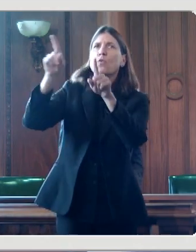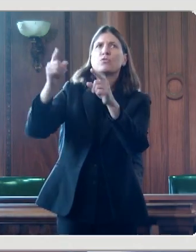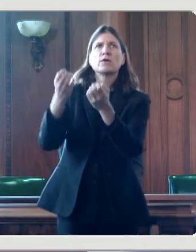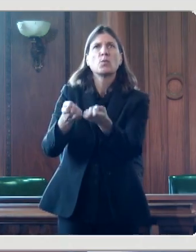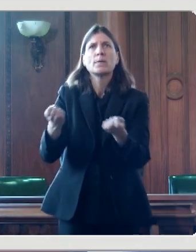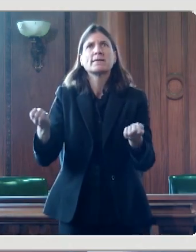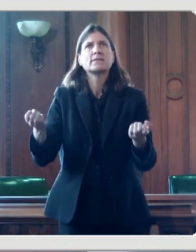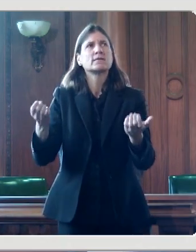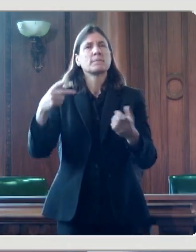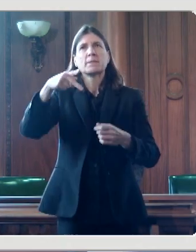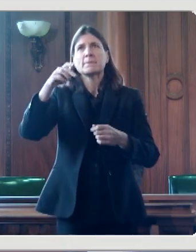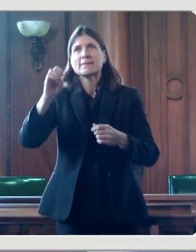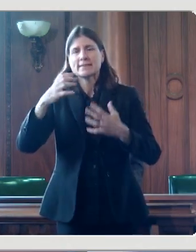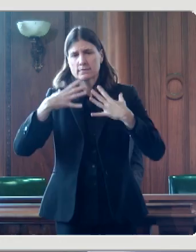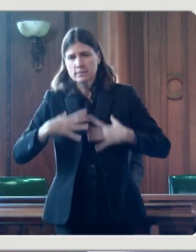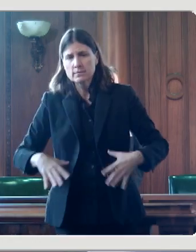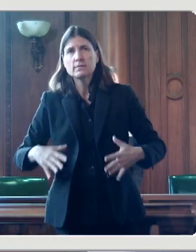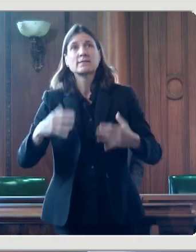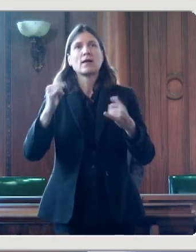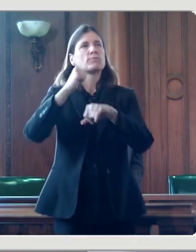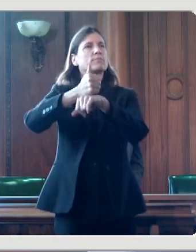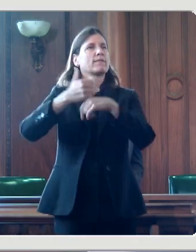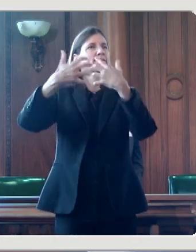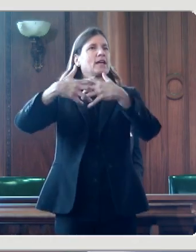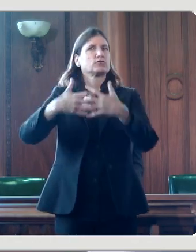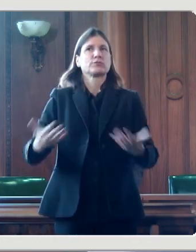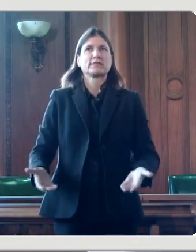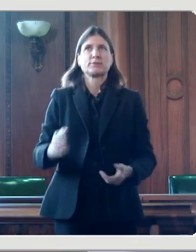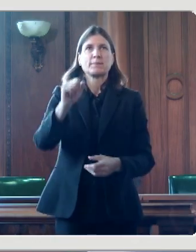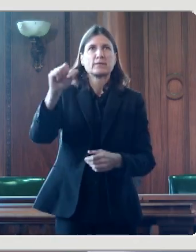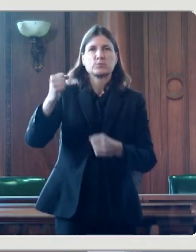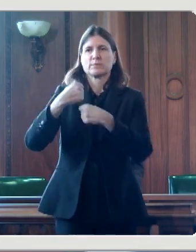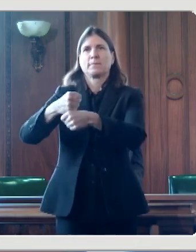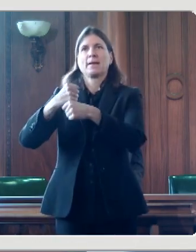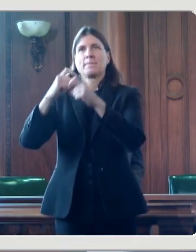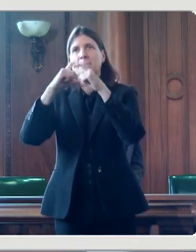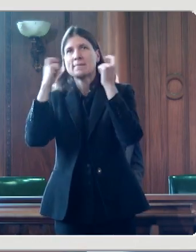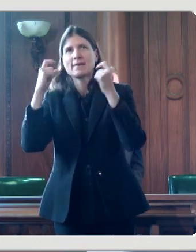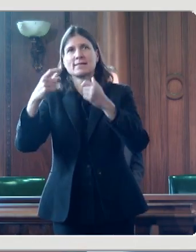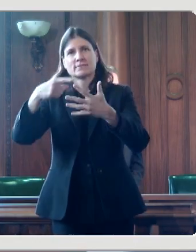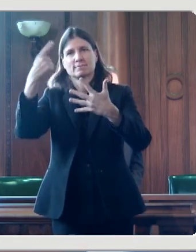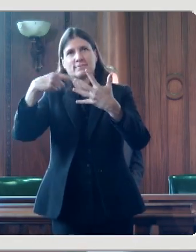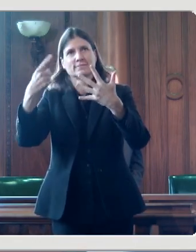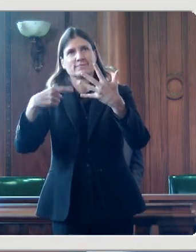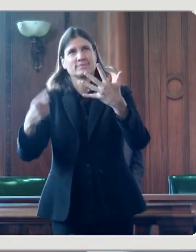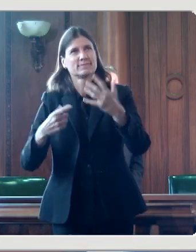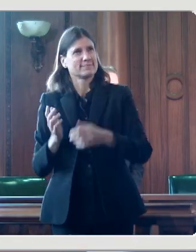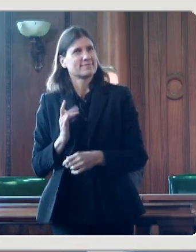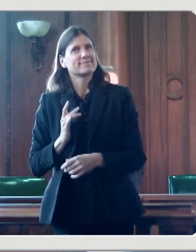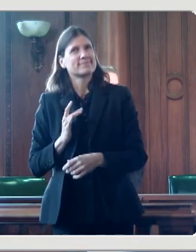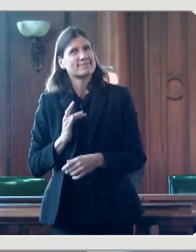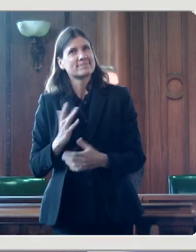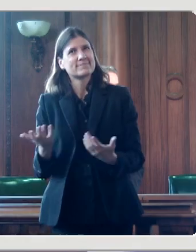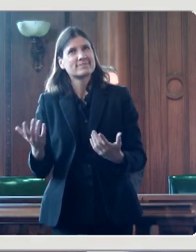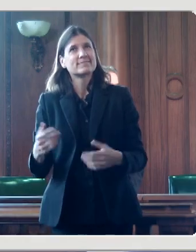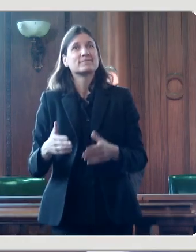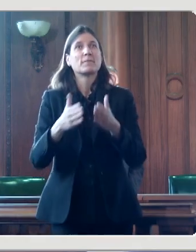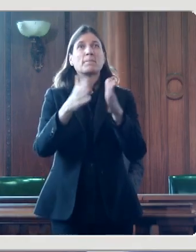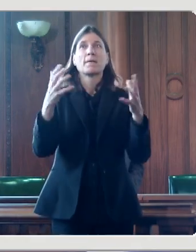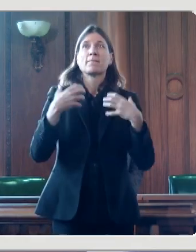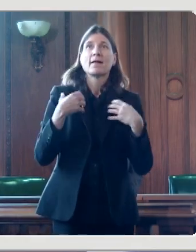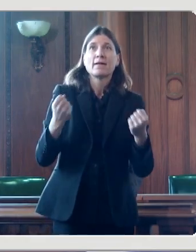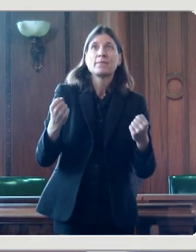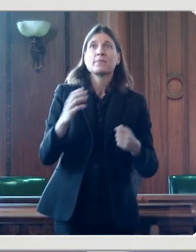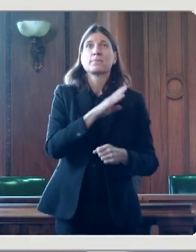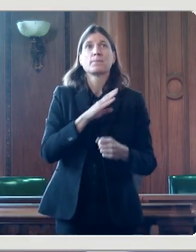had with all of our first responders and our departments of public health. We've also remained open to